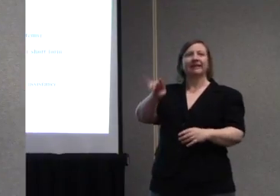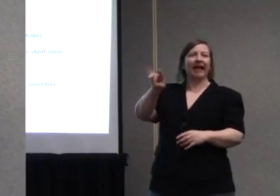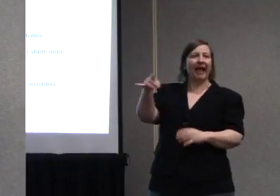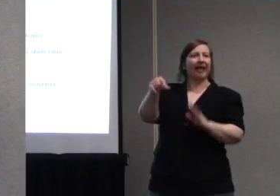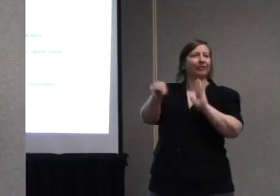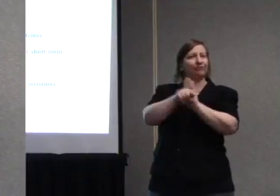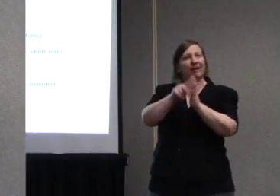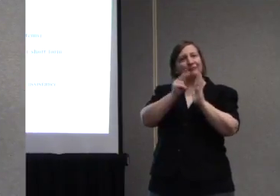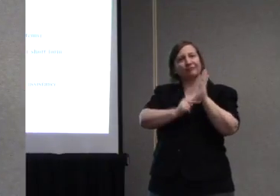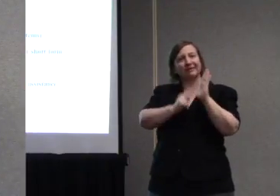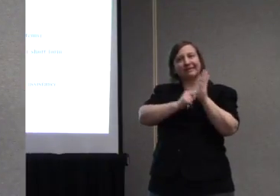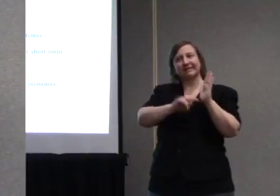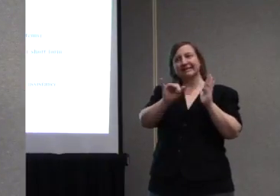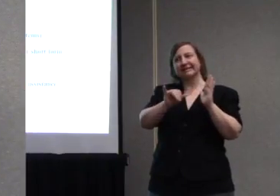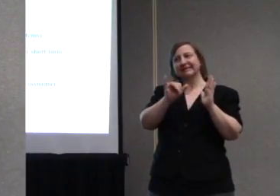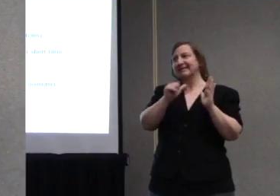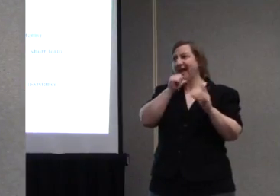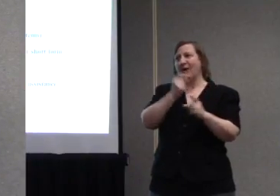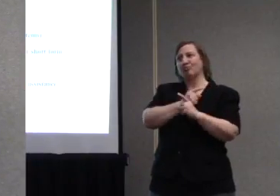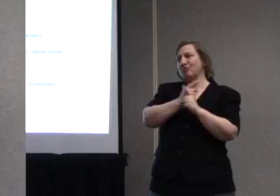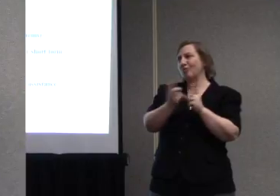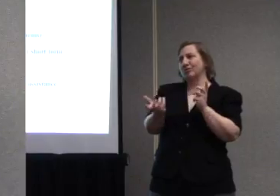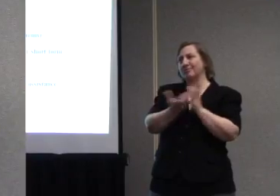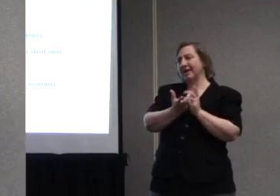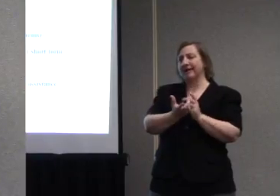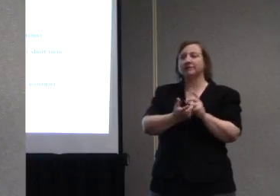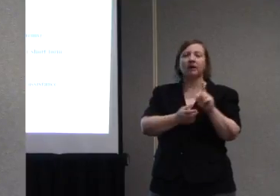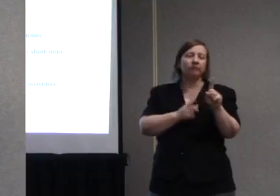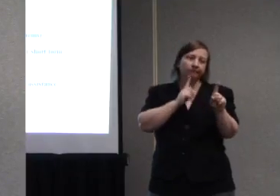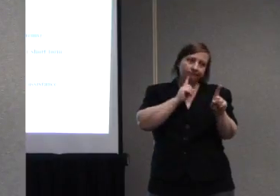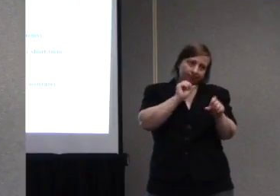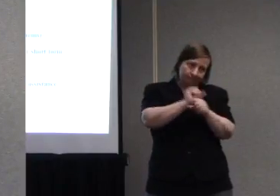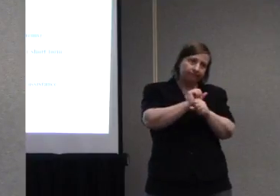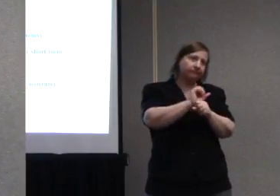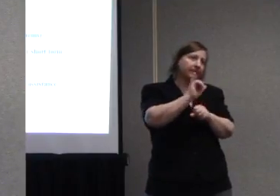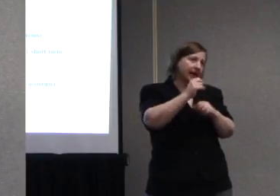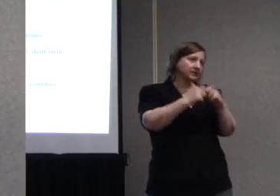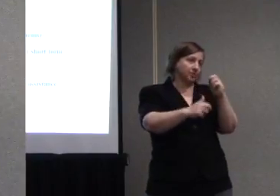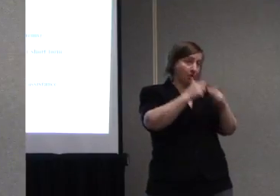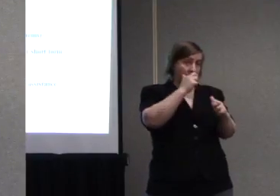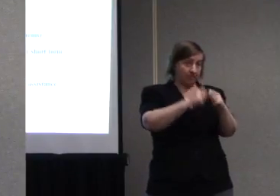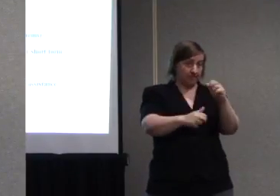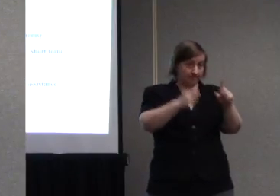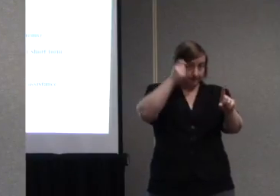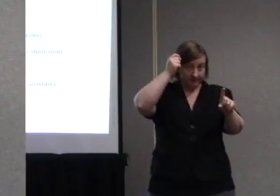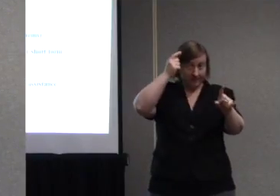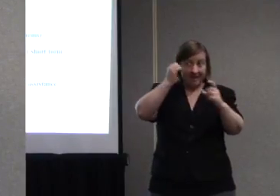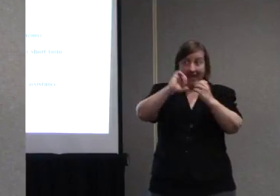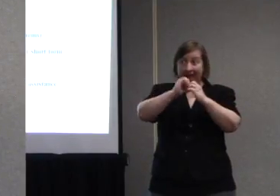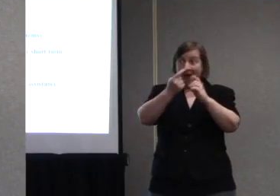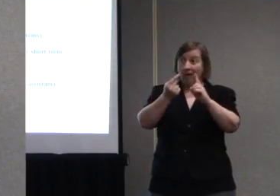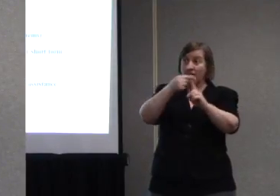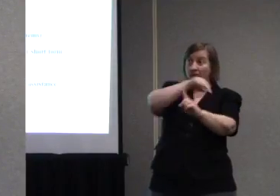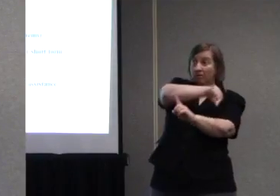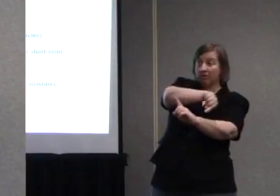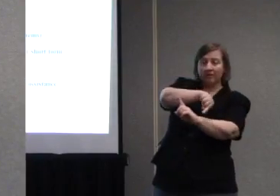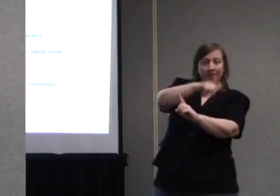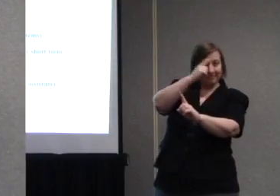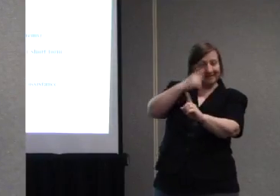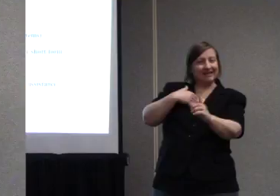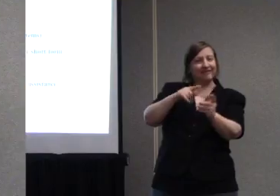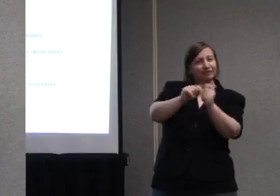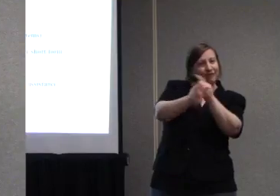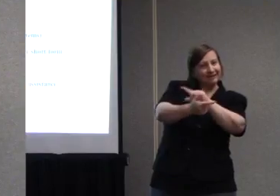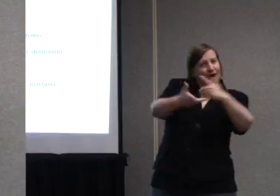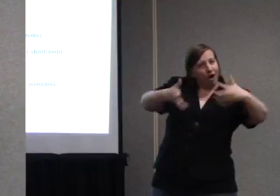I don't want to use. It's too high a reading level. It's not going to be appropriate. Well, that's true. That's a problem. However, getting